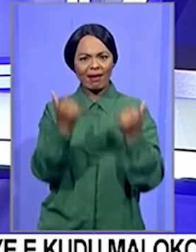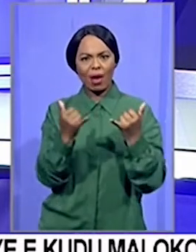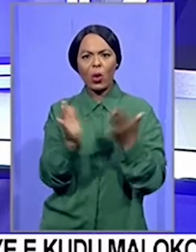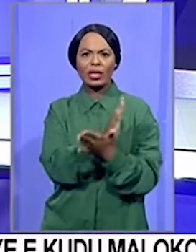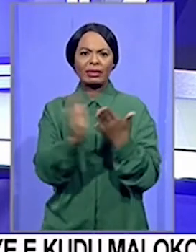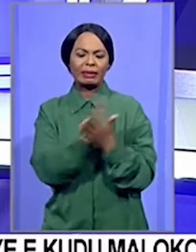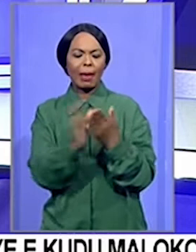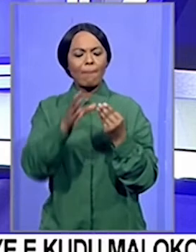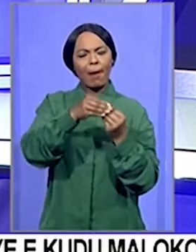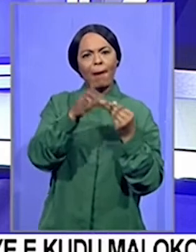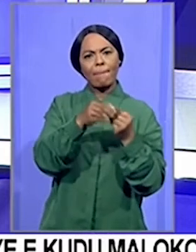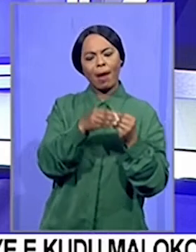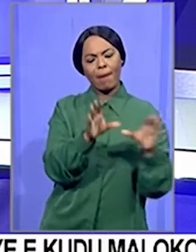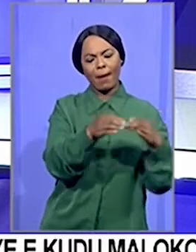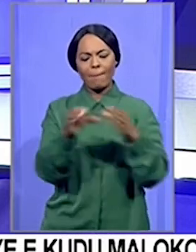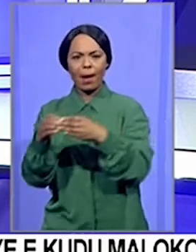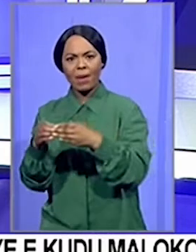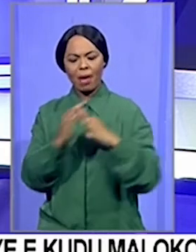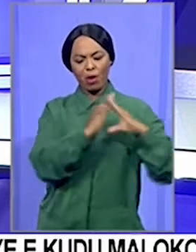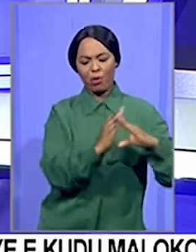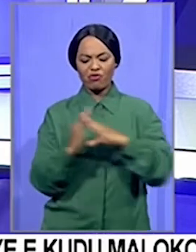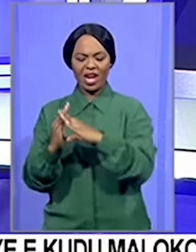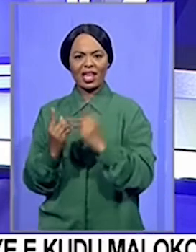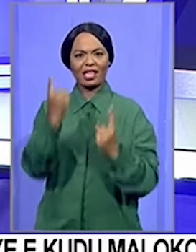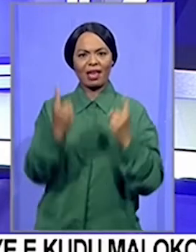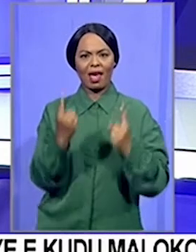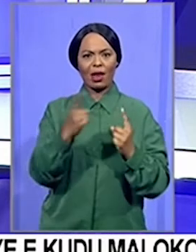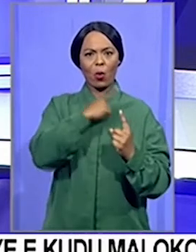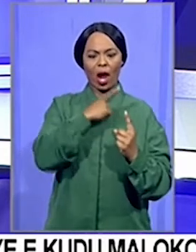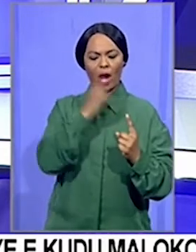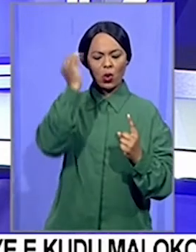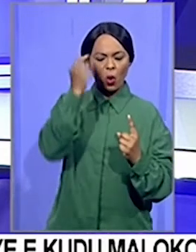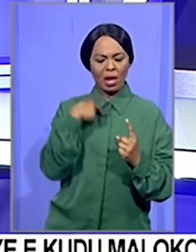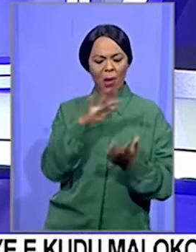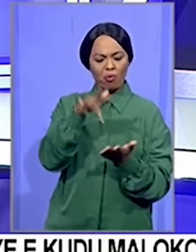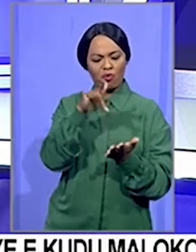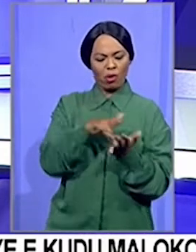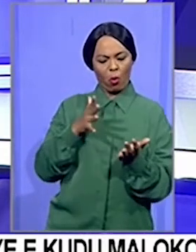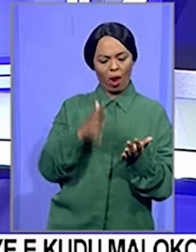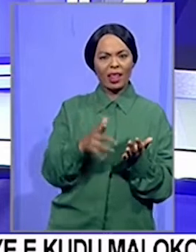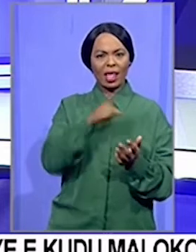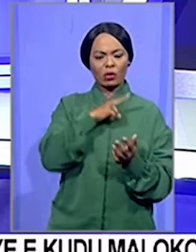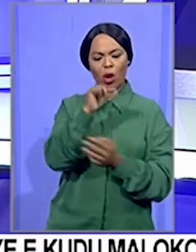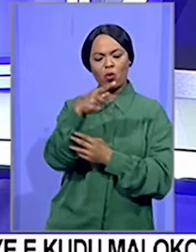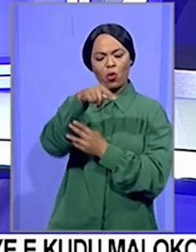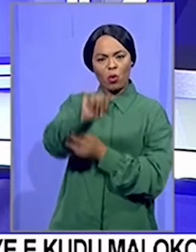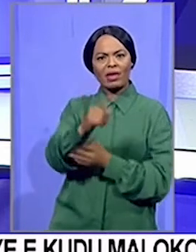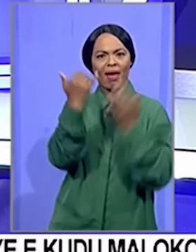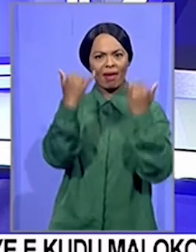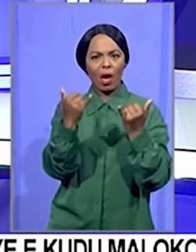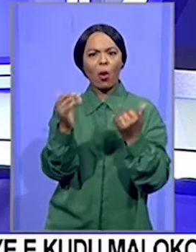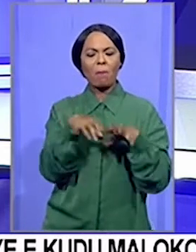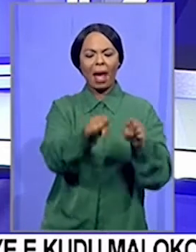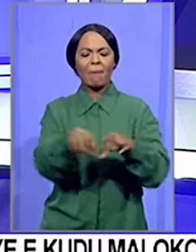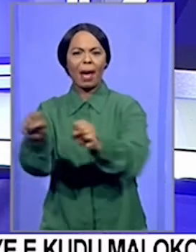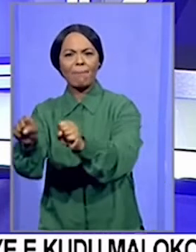a mekgatlo ye a šireletšane ditirong tša bomenetša. Ke ka fao re bonago ba lapa la Gupta ba kgonne go thopa makala a